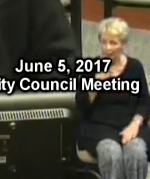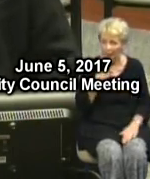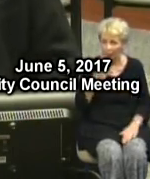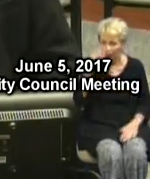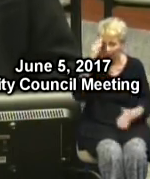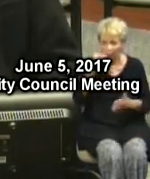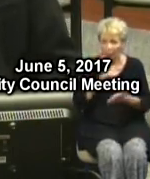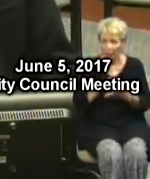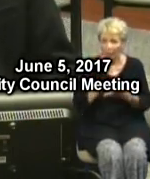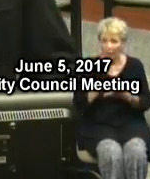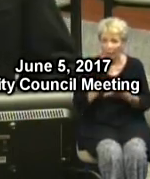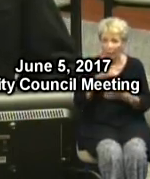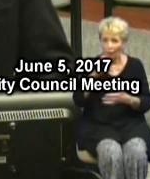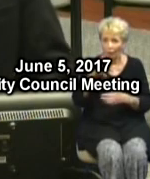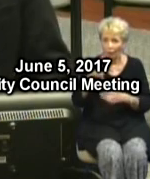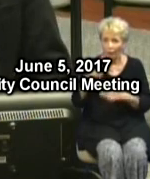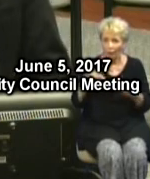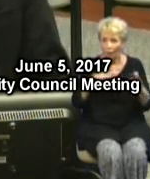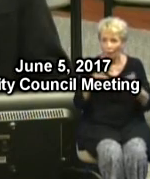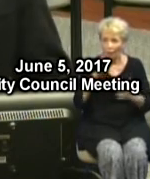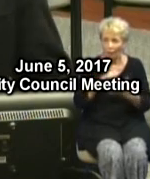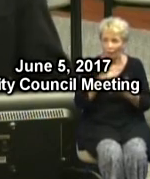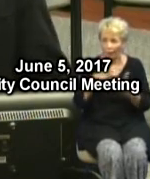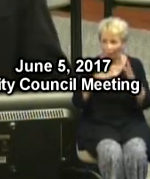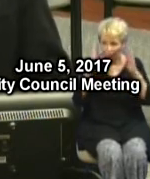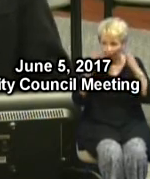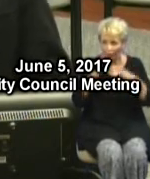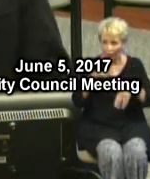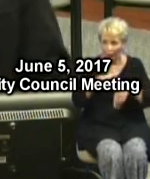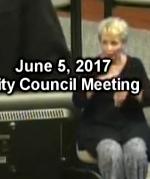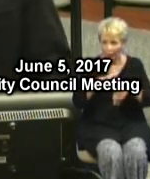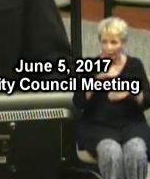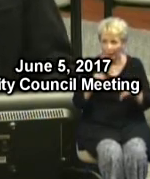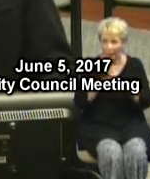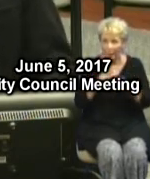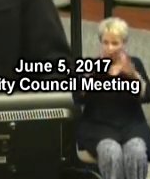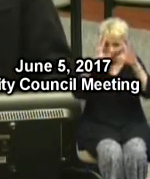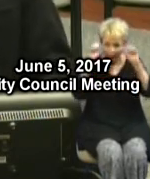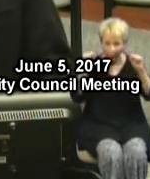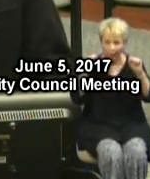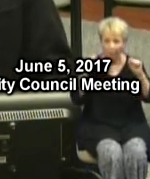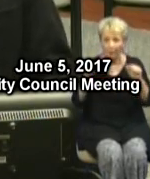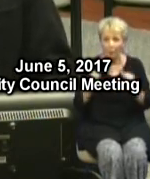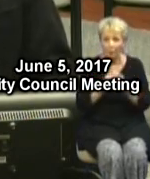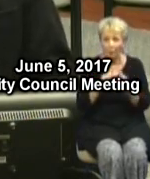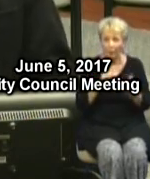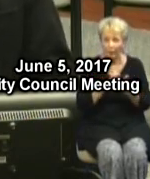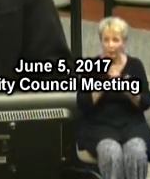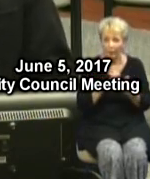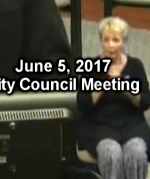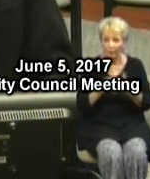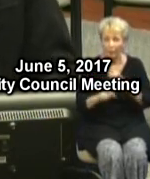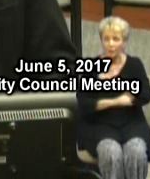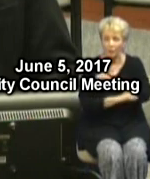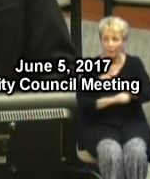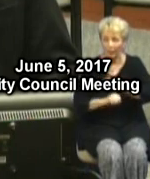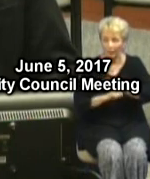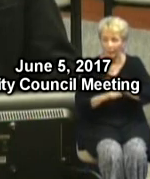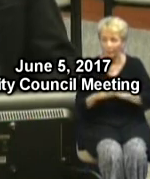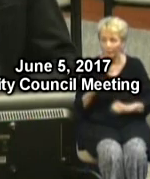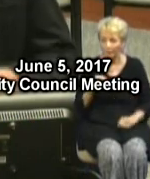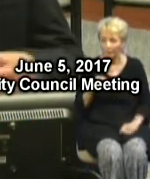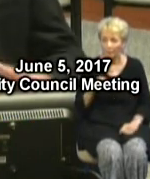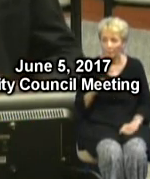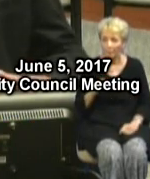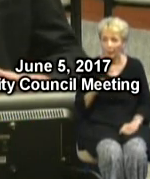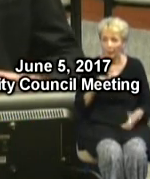know, that Revolutionary War stuff, that's what you need to focus your time as president with the Historic Burke Foundation. And